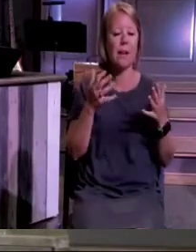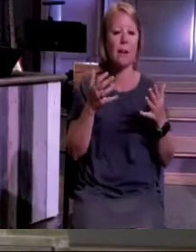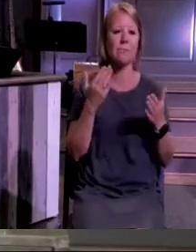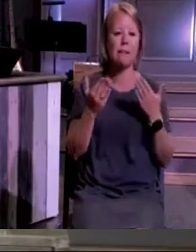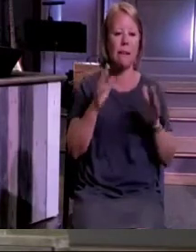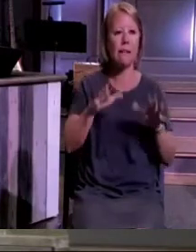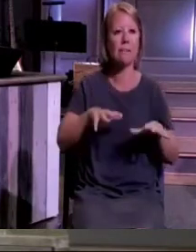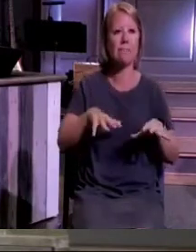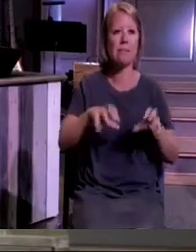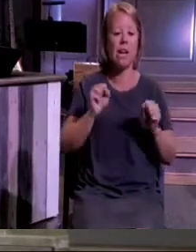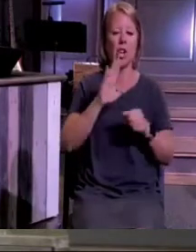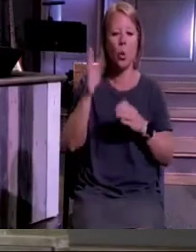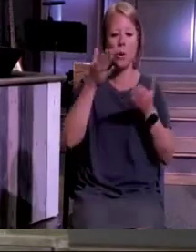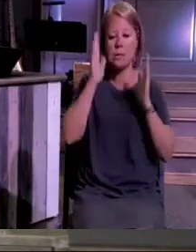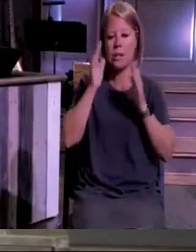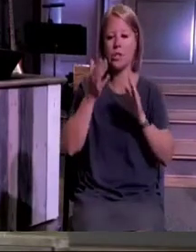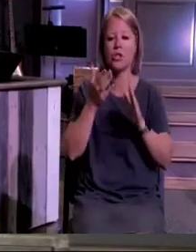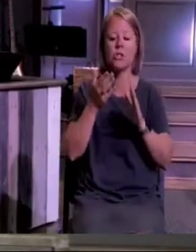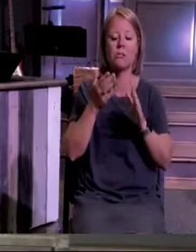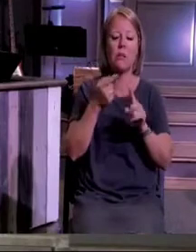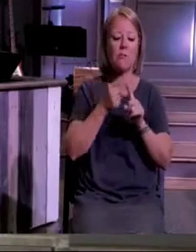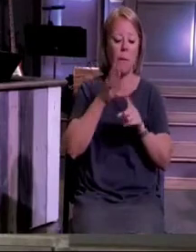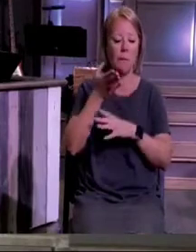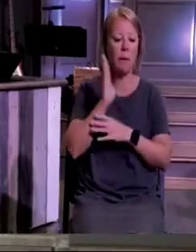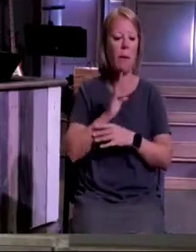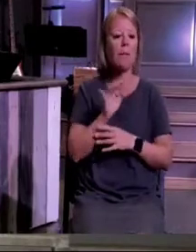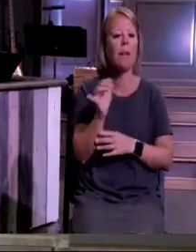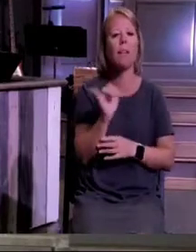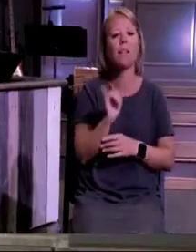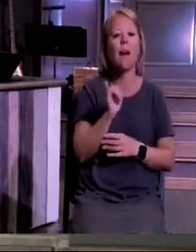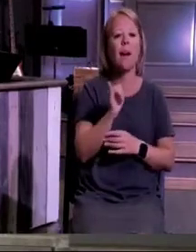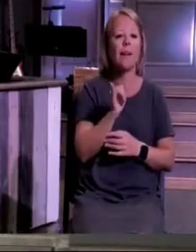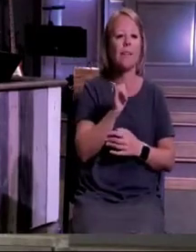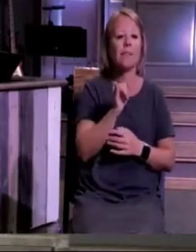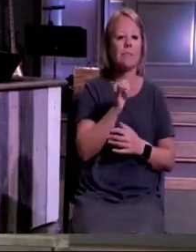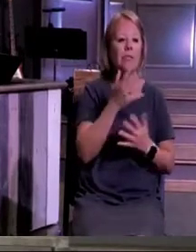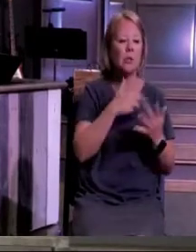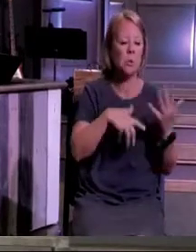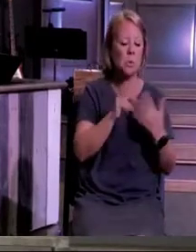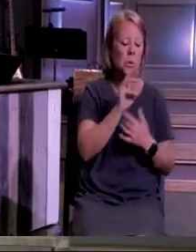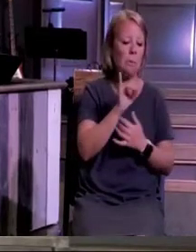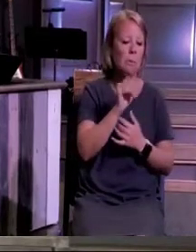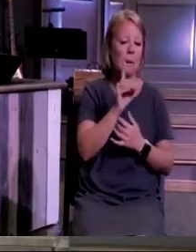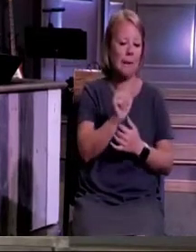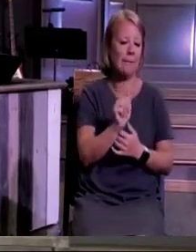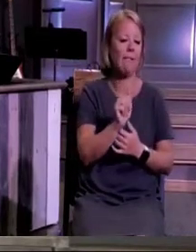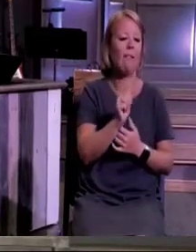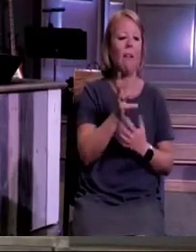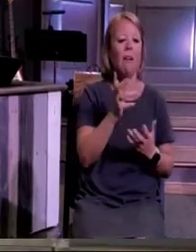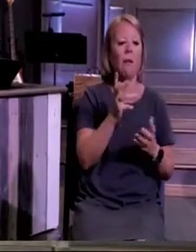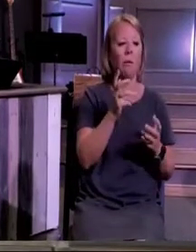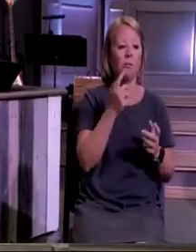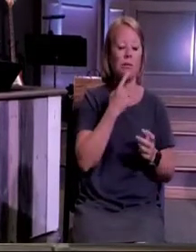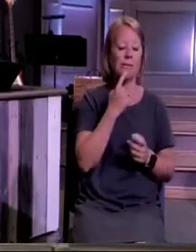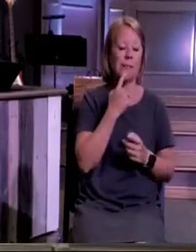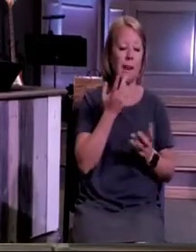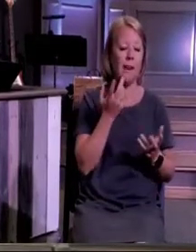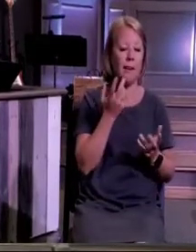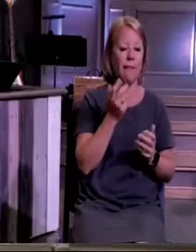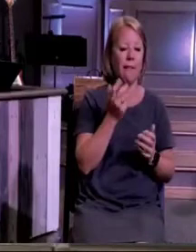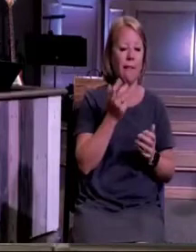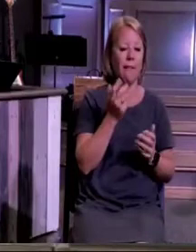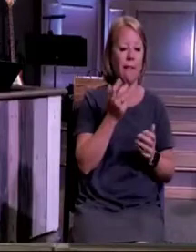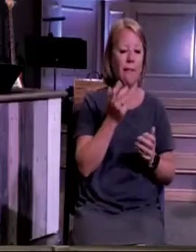away from a time with God. Something like social media, that you would say every time that you feel the